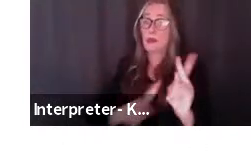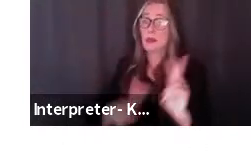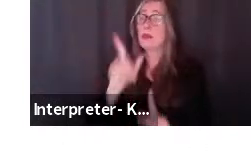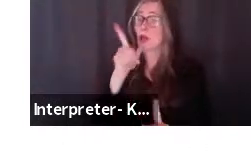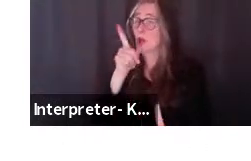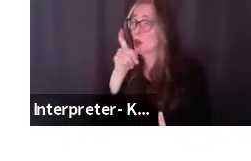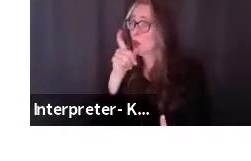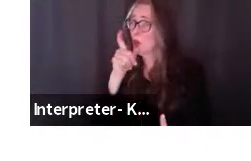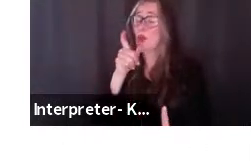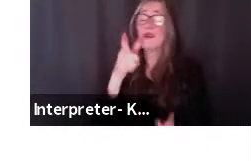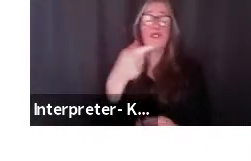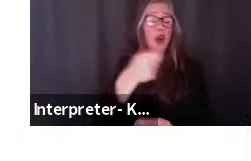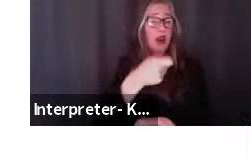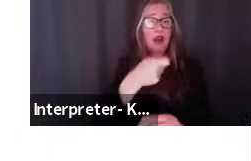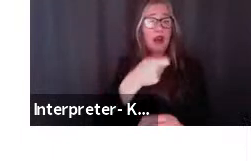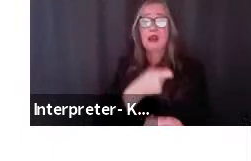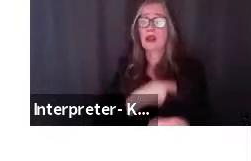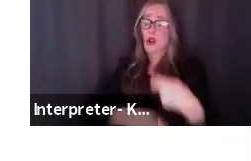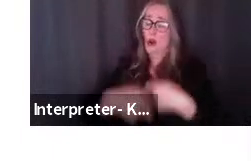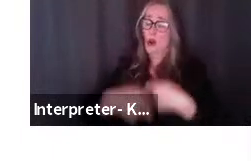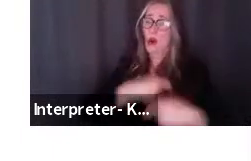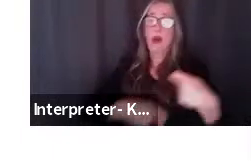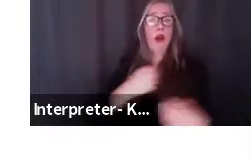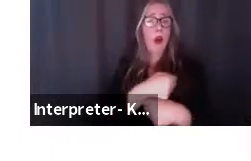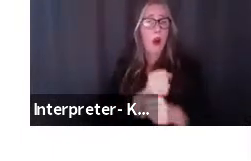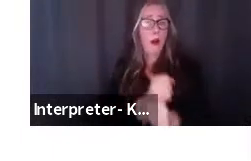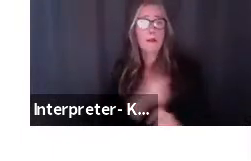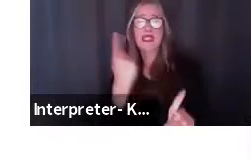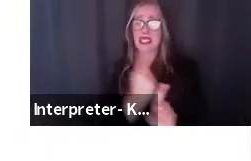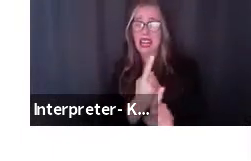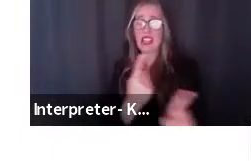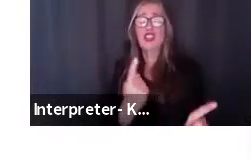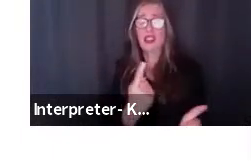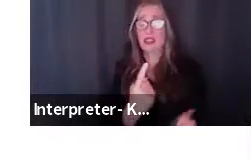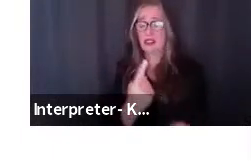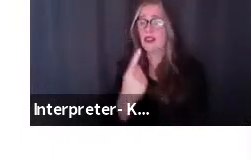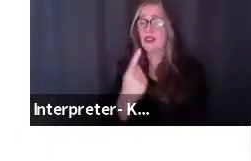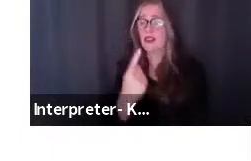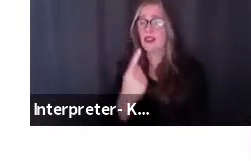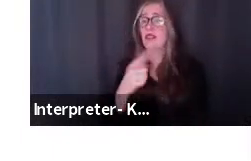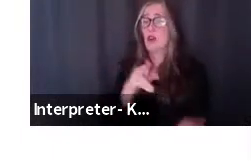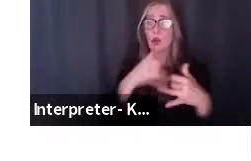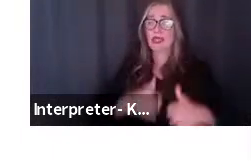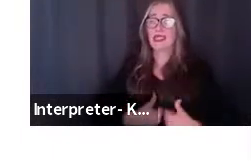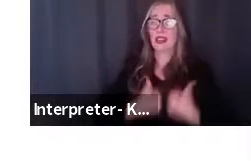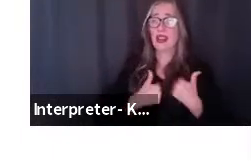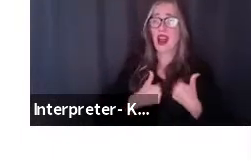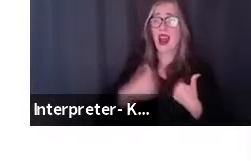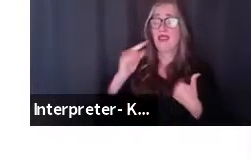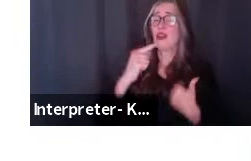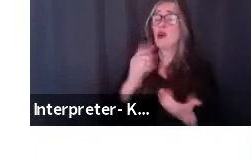later today at this point i'm going to hand it over to other panelists thank you